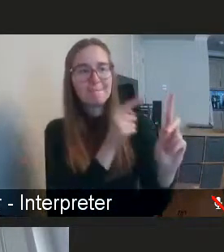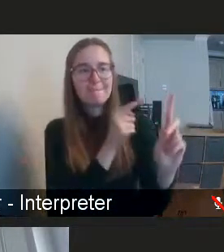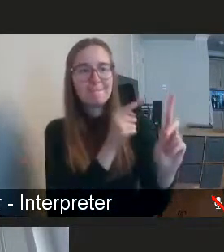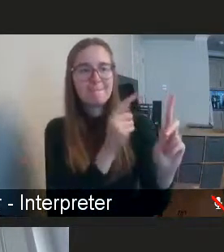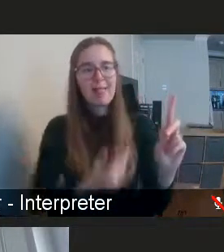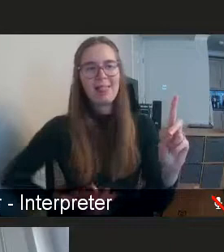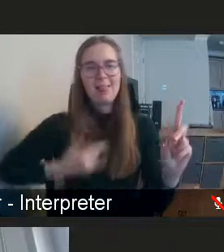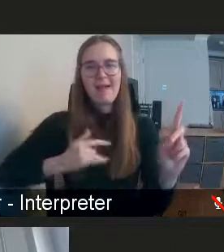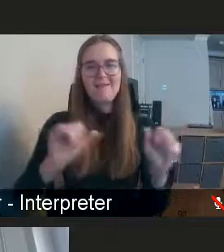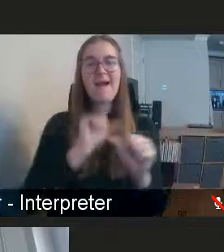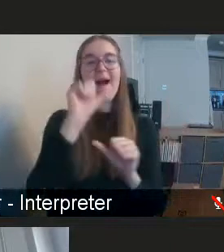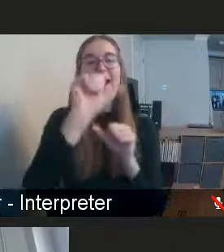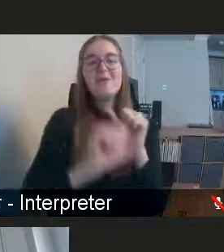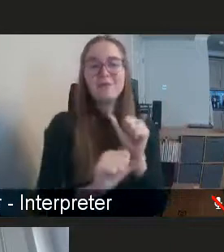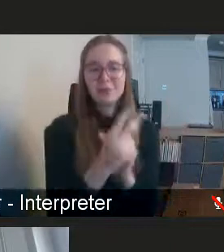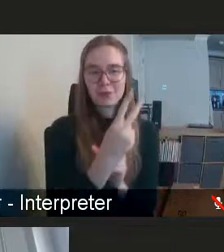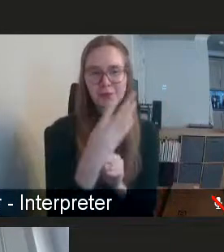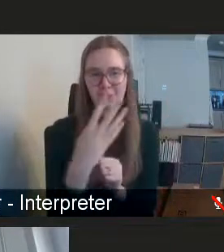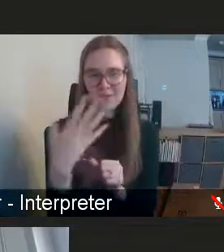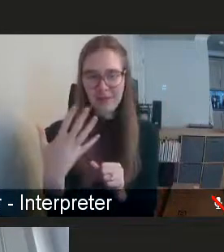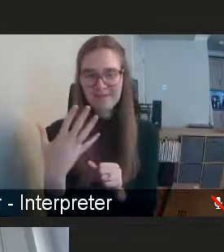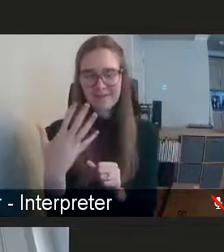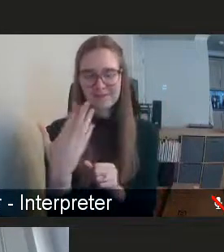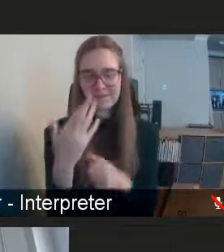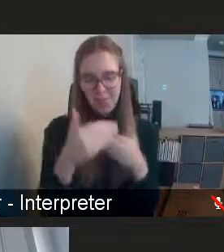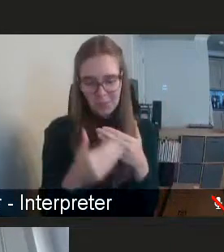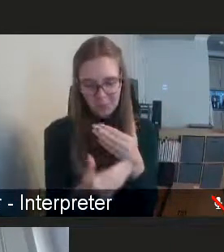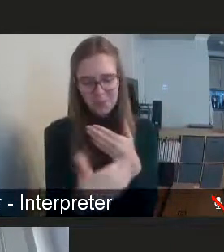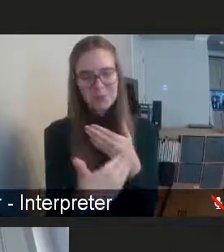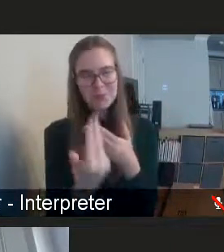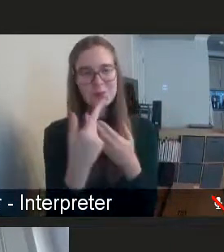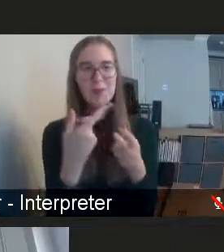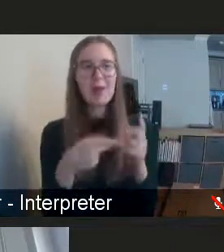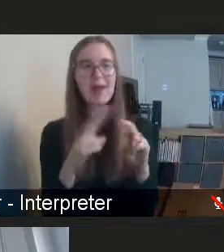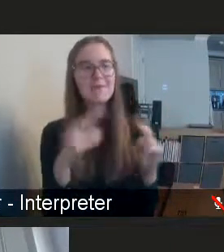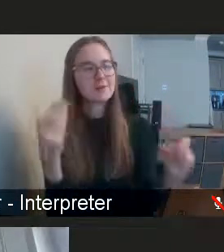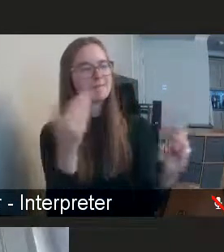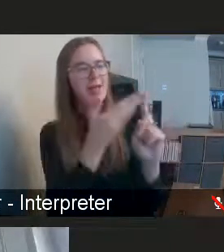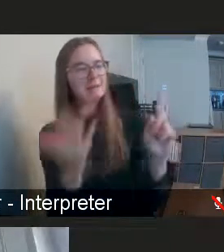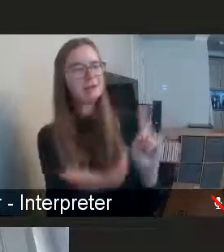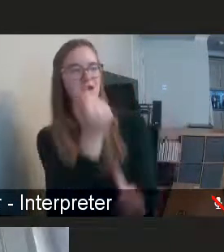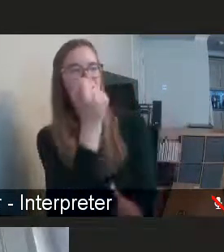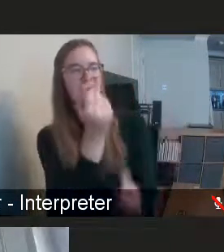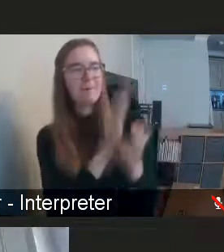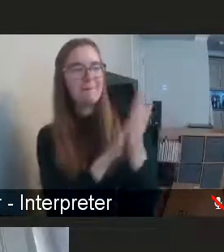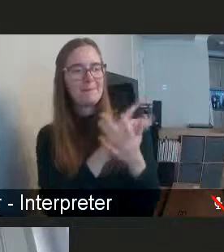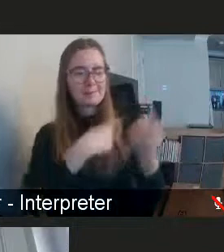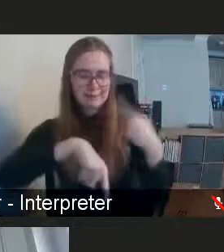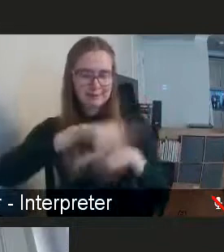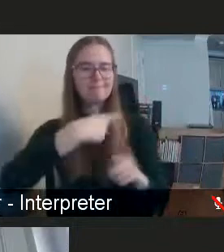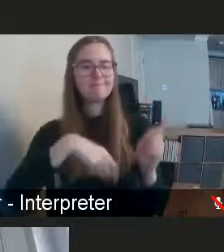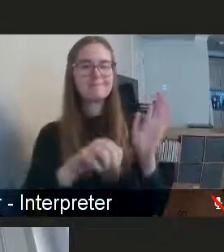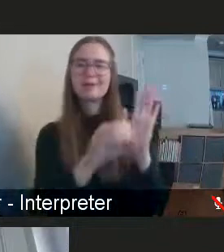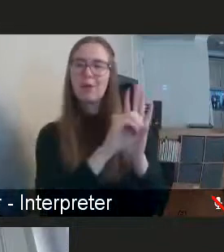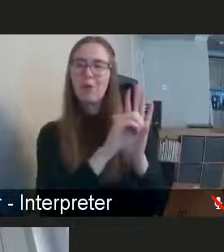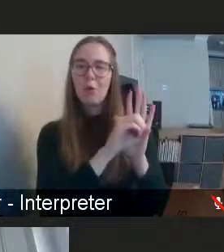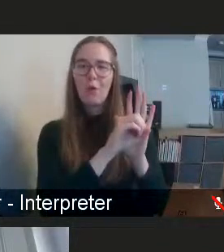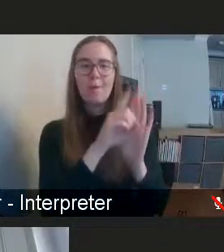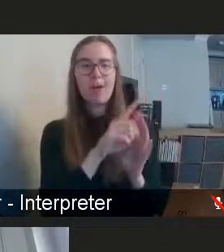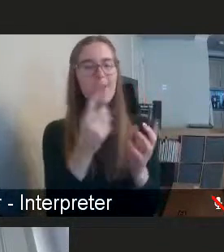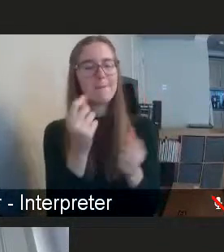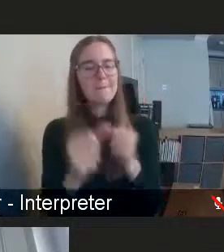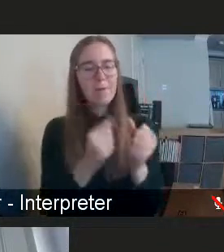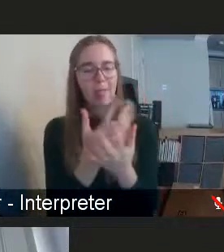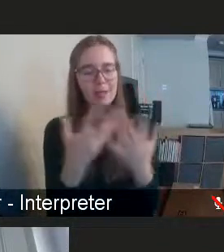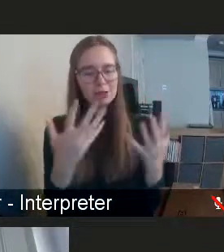after 2045, where if we have met our targets, we are net zero. But the population keep increasing and